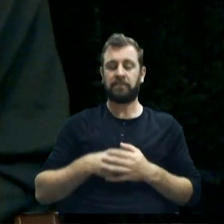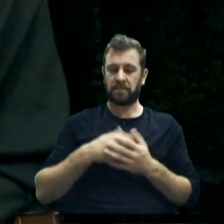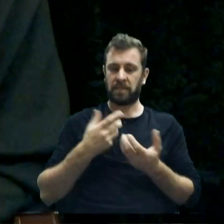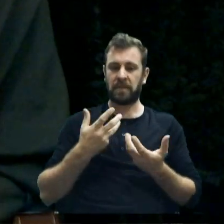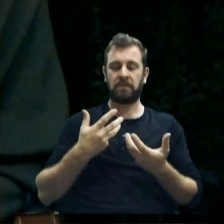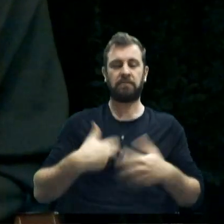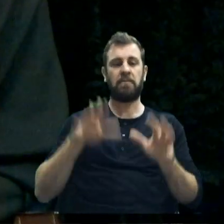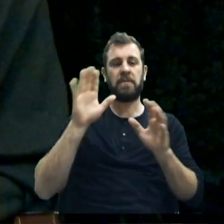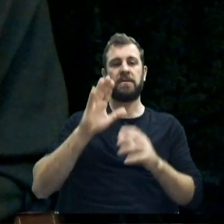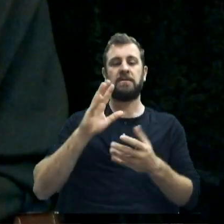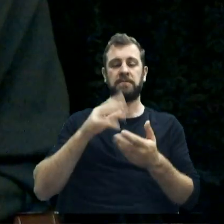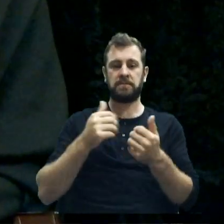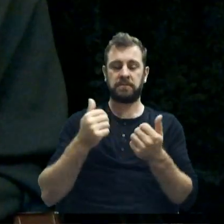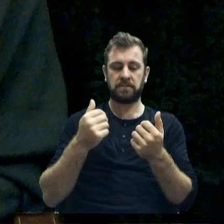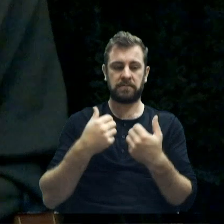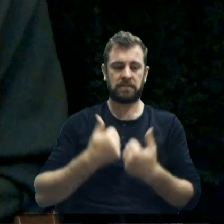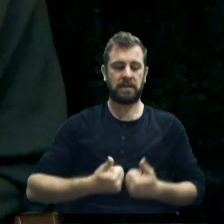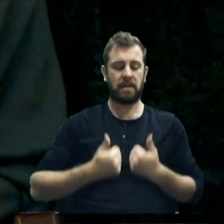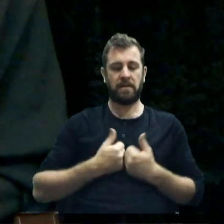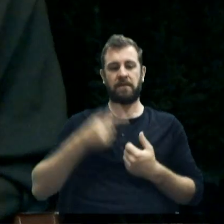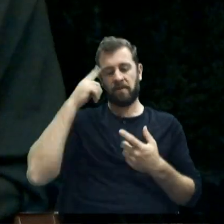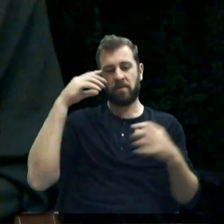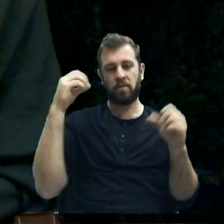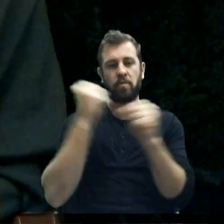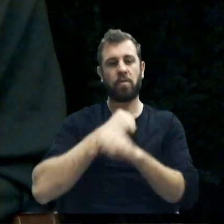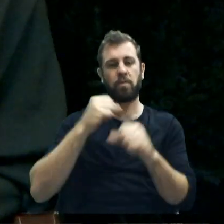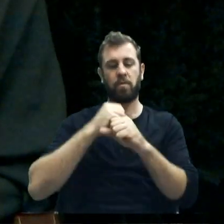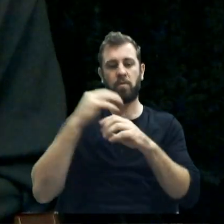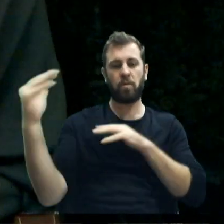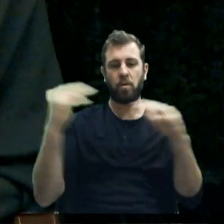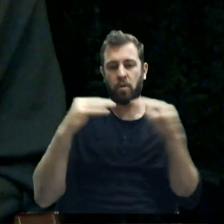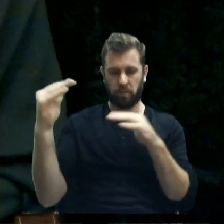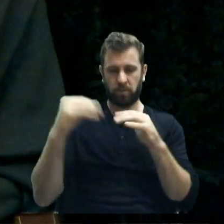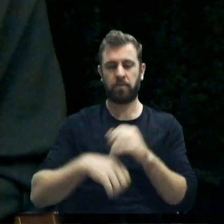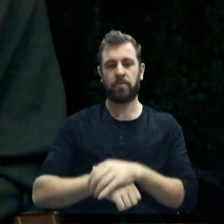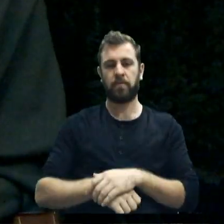Ahad. Sallu ala Muhammad wa ala Muhammad.